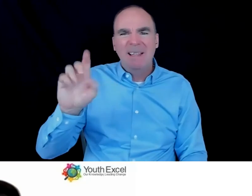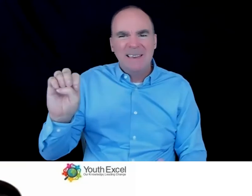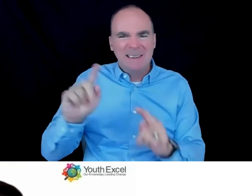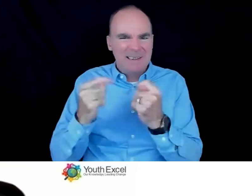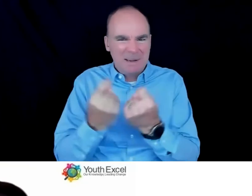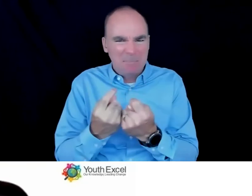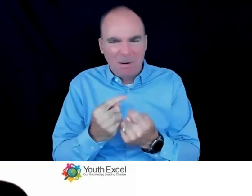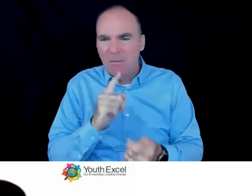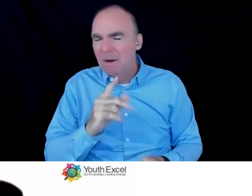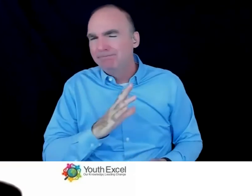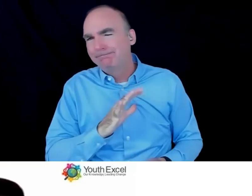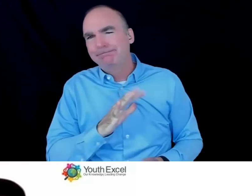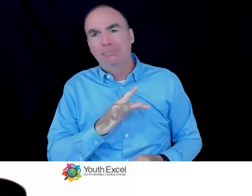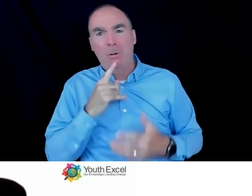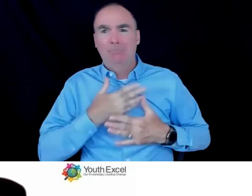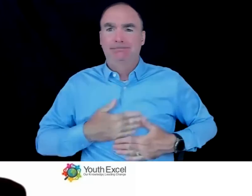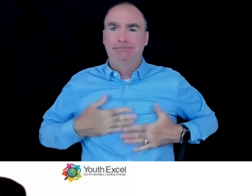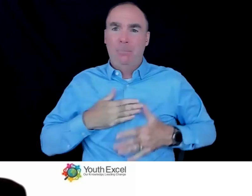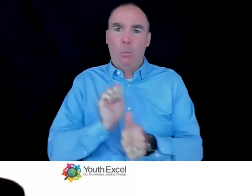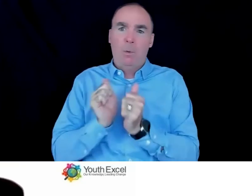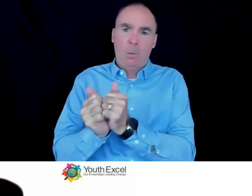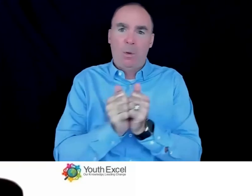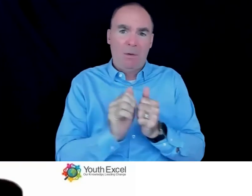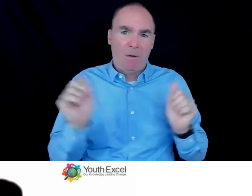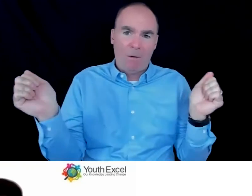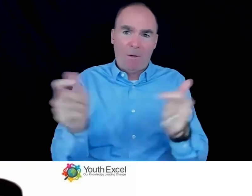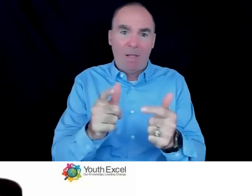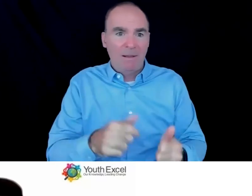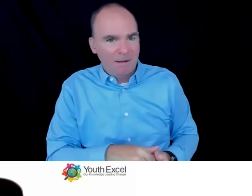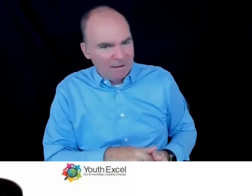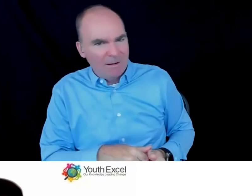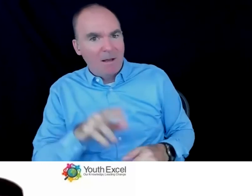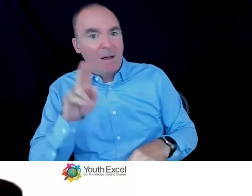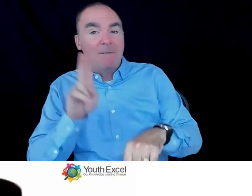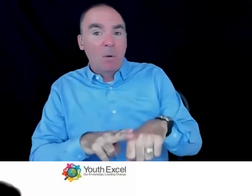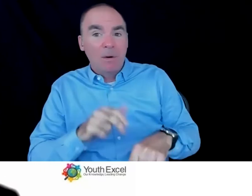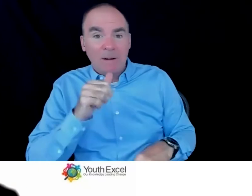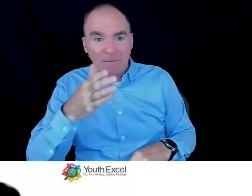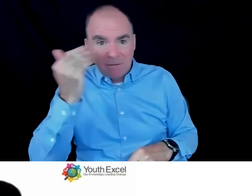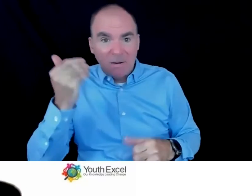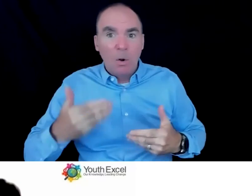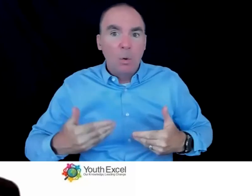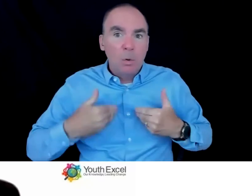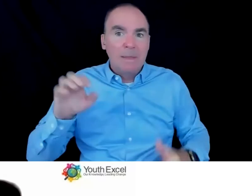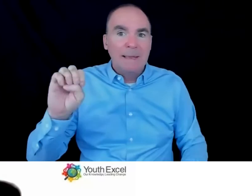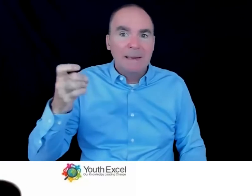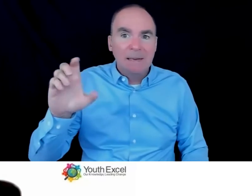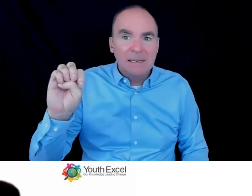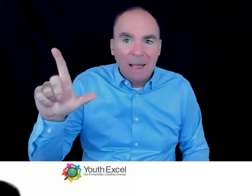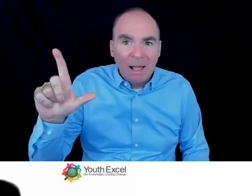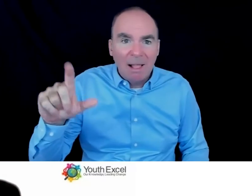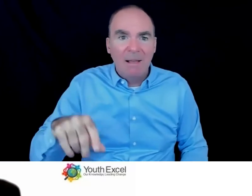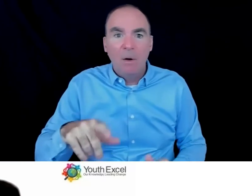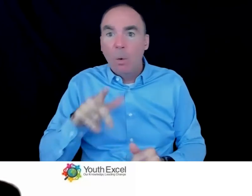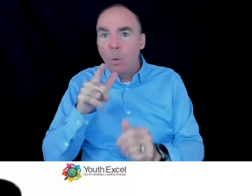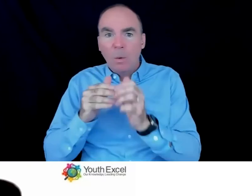always collaborating with you all. All right, and of course, not forgetting the Youth Excel, and Youth Excel proudly led